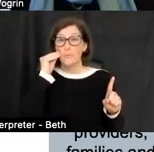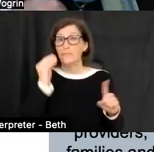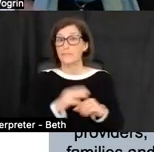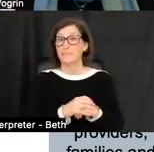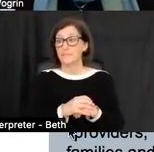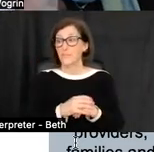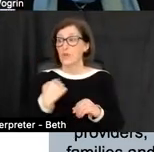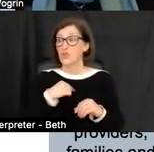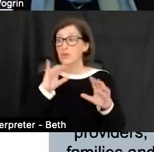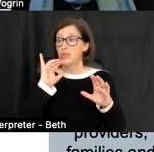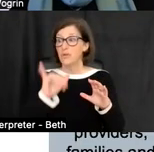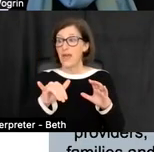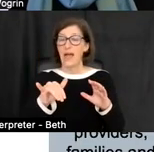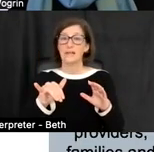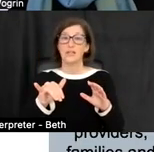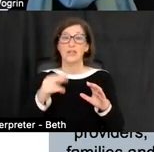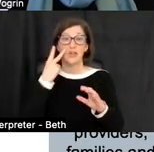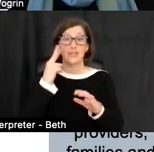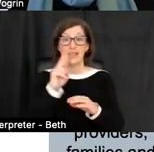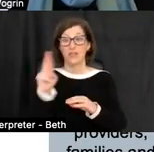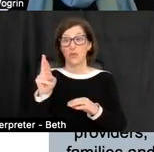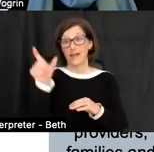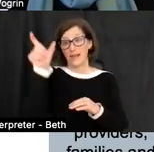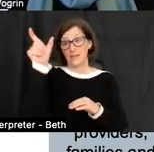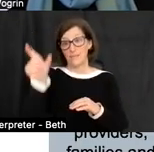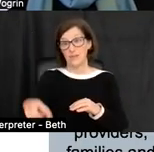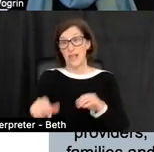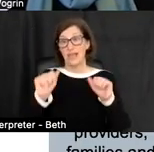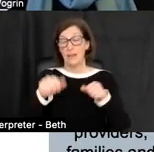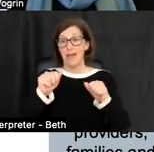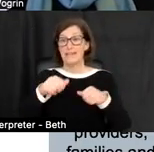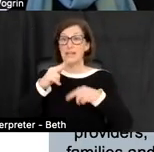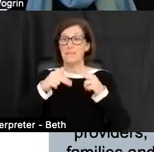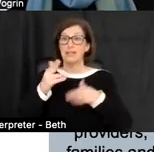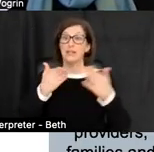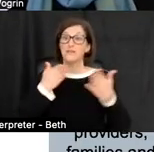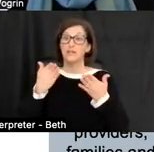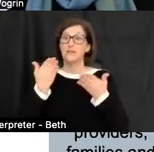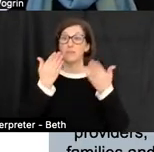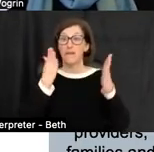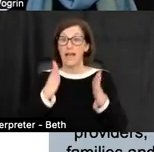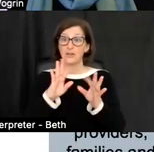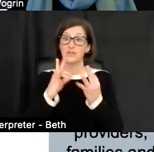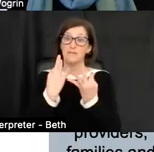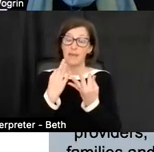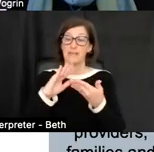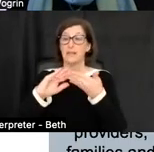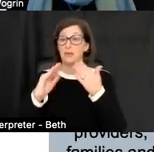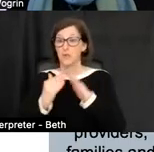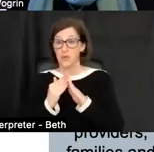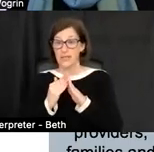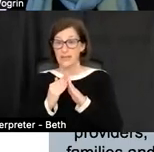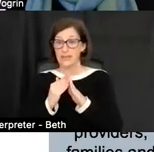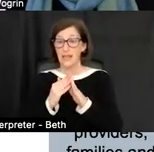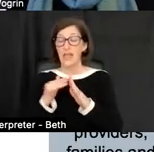we do this through, as you see on the right side of the pyramid, the capacity building of service providers, families, and communities.